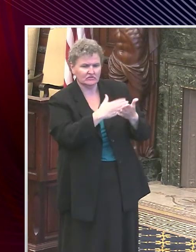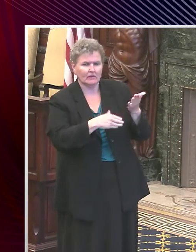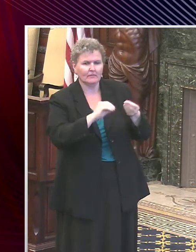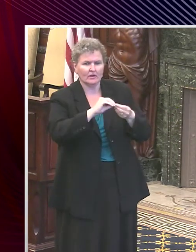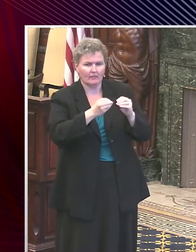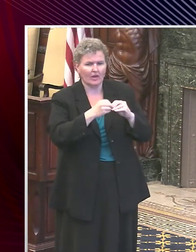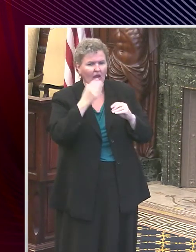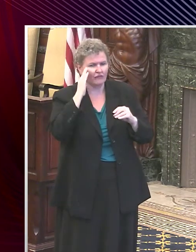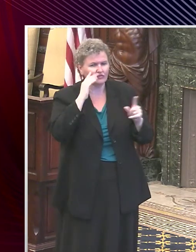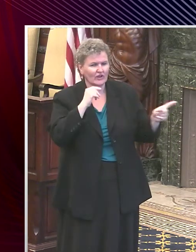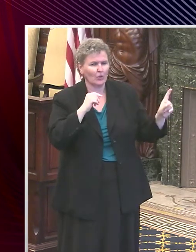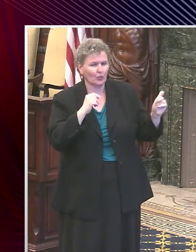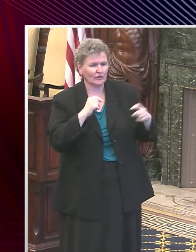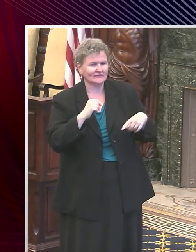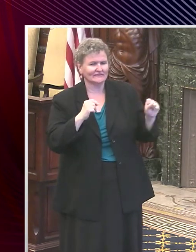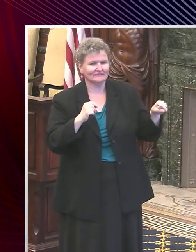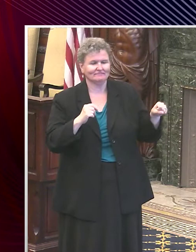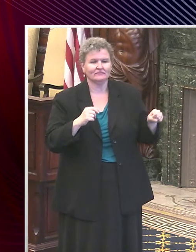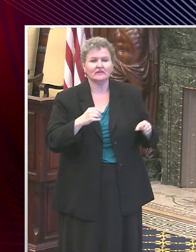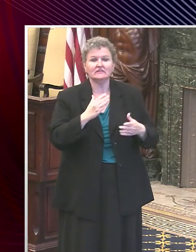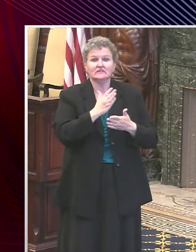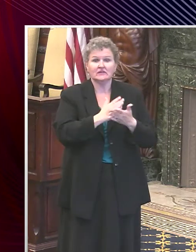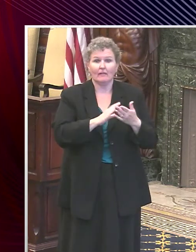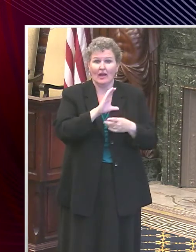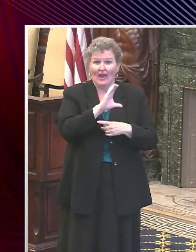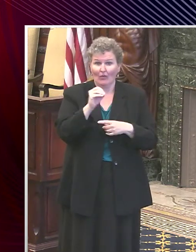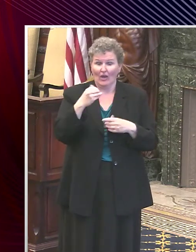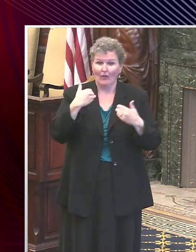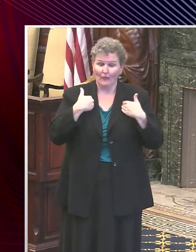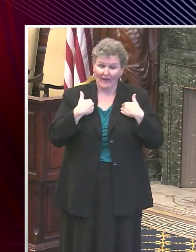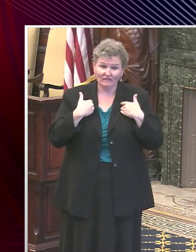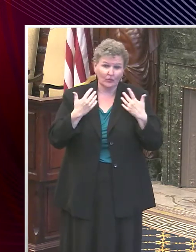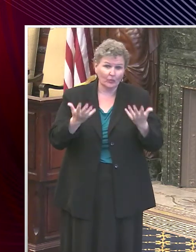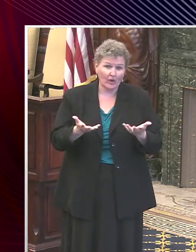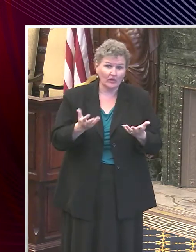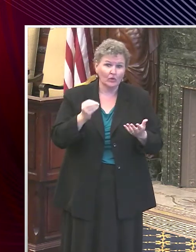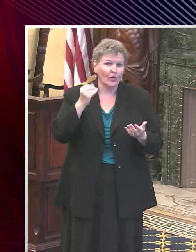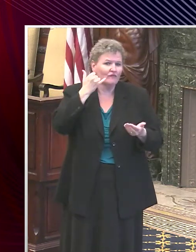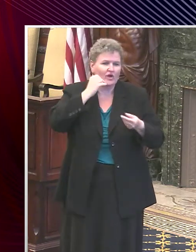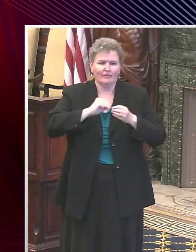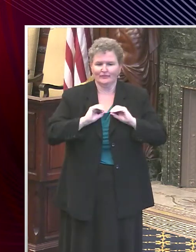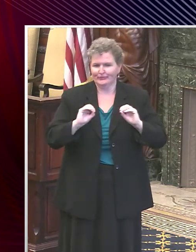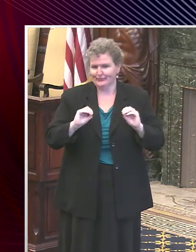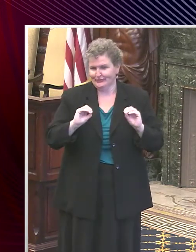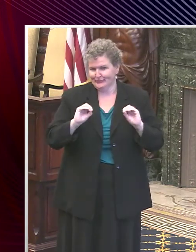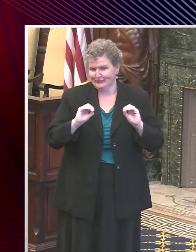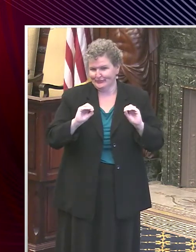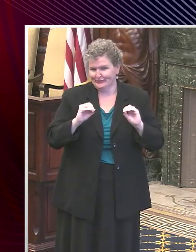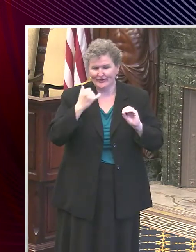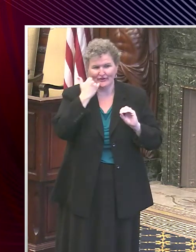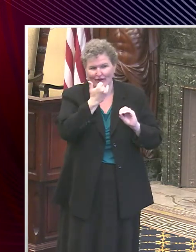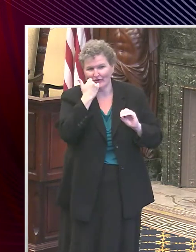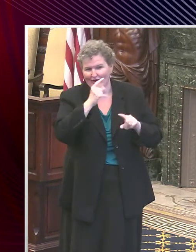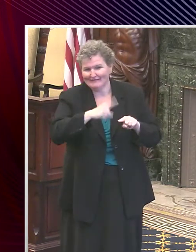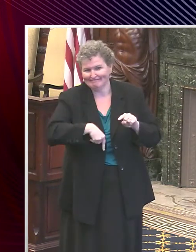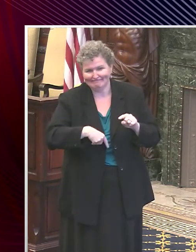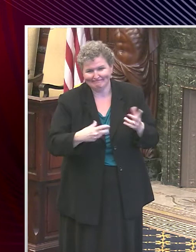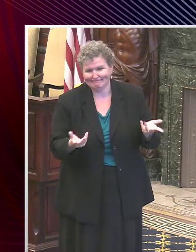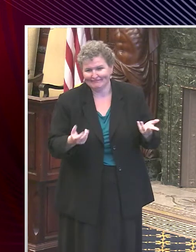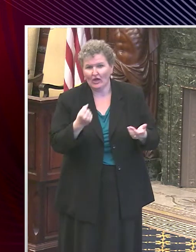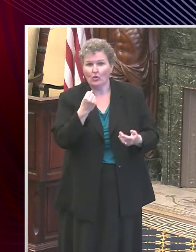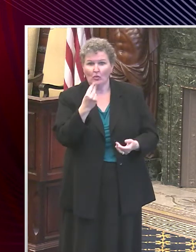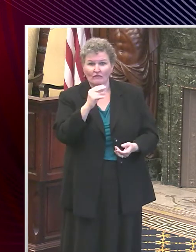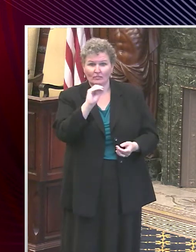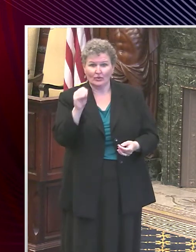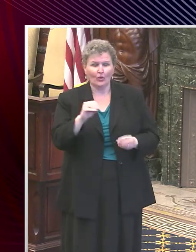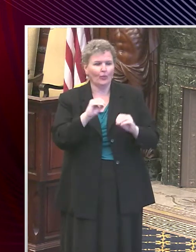question. Some cases we have no phone number, and so they can't even attempt it. So 12% of the cases had no phone